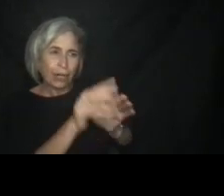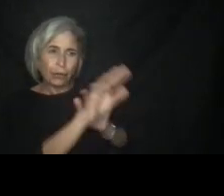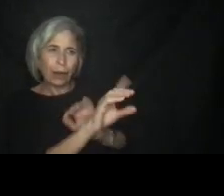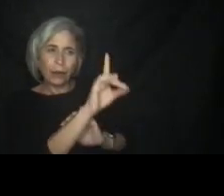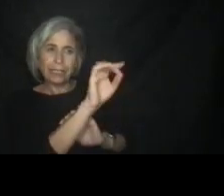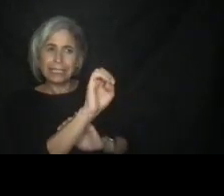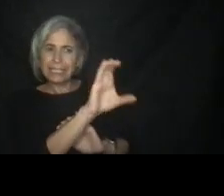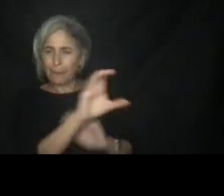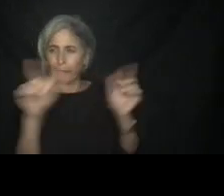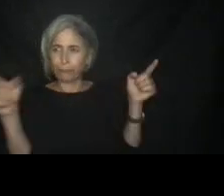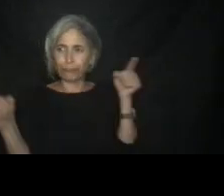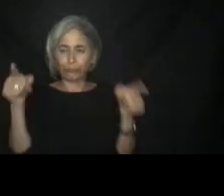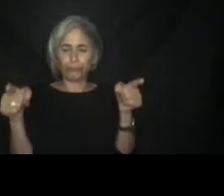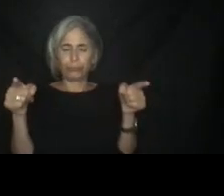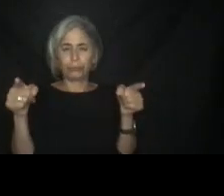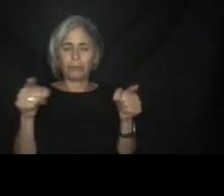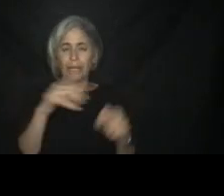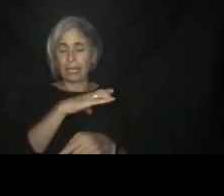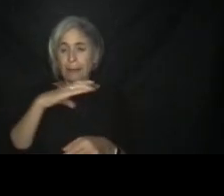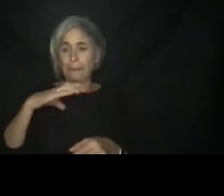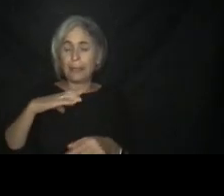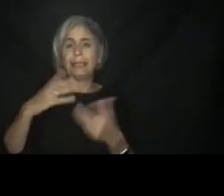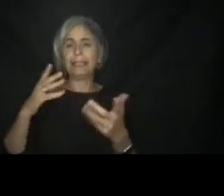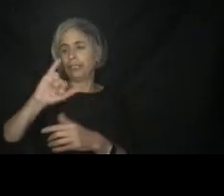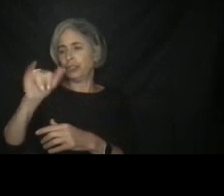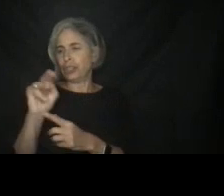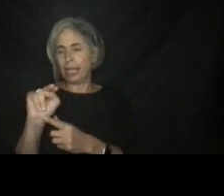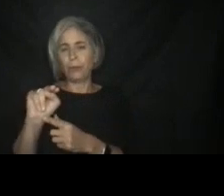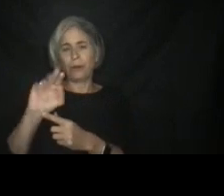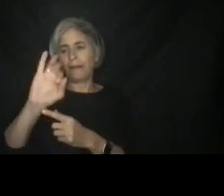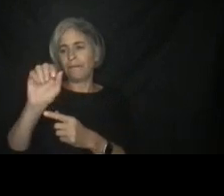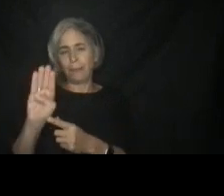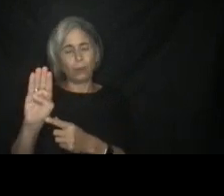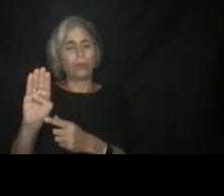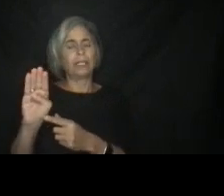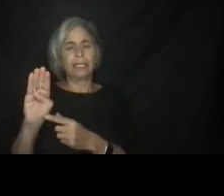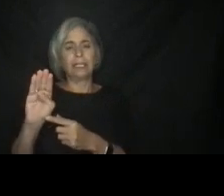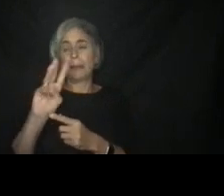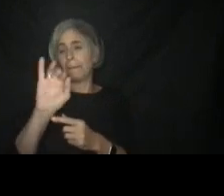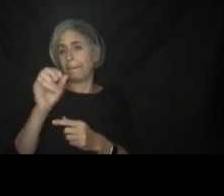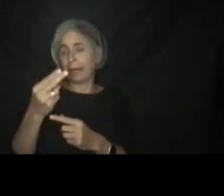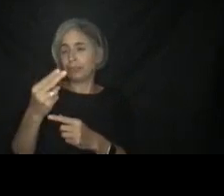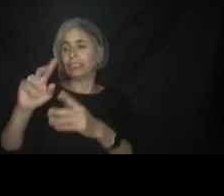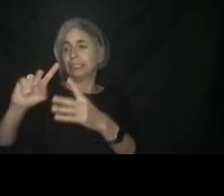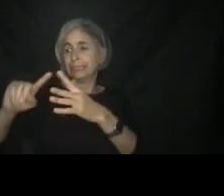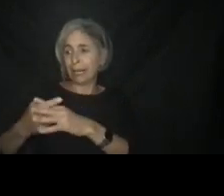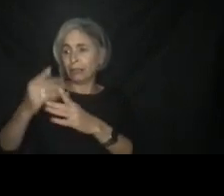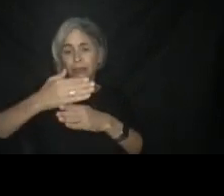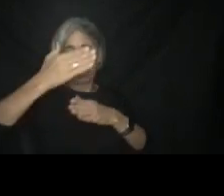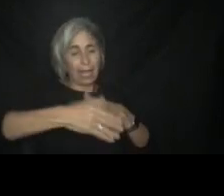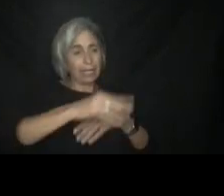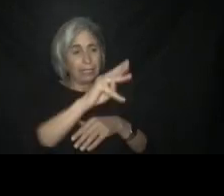December. So committee weeks, December, January, February, session starts in March, concludes in May. So that's kind of where we are in the